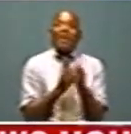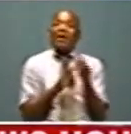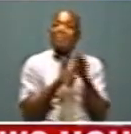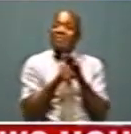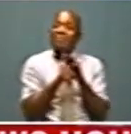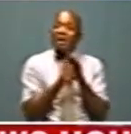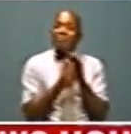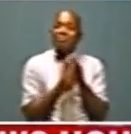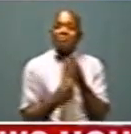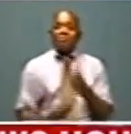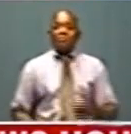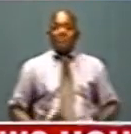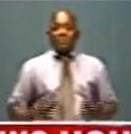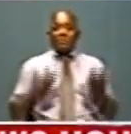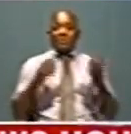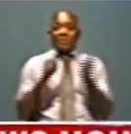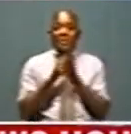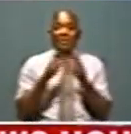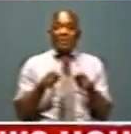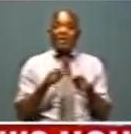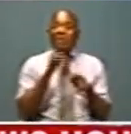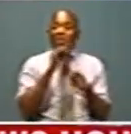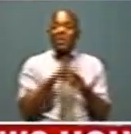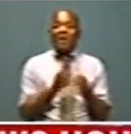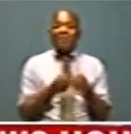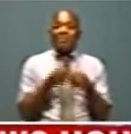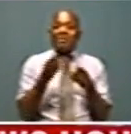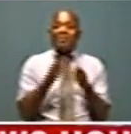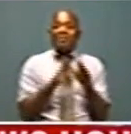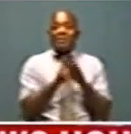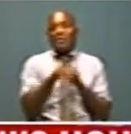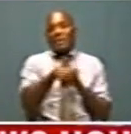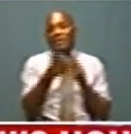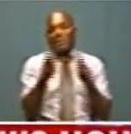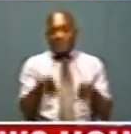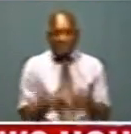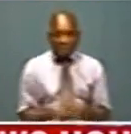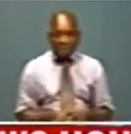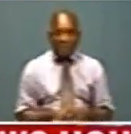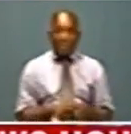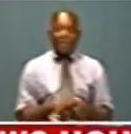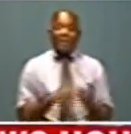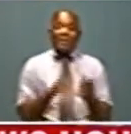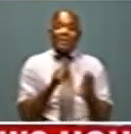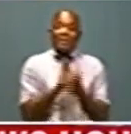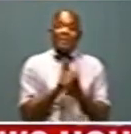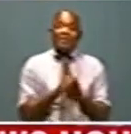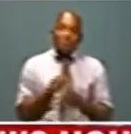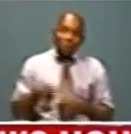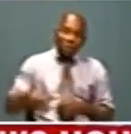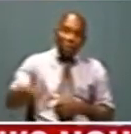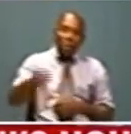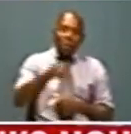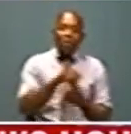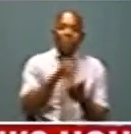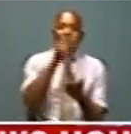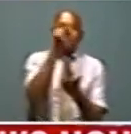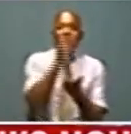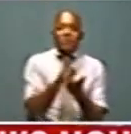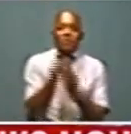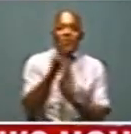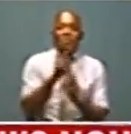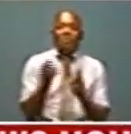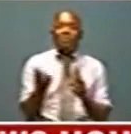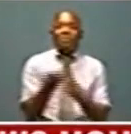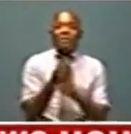so that they do not transmit the virus to their partners. And by that, we will reduce new infections in